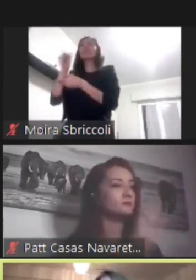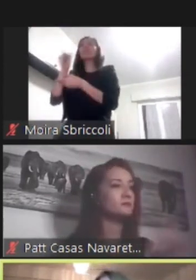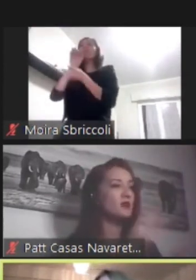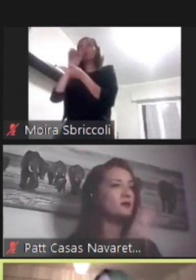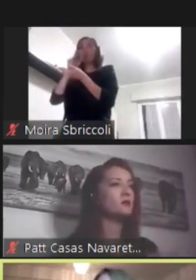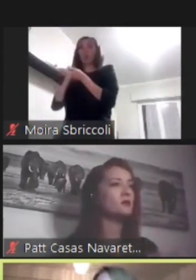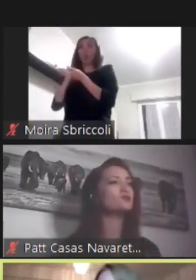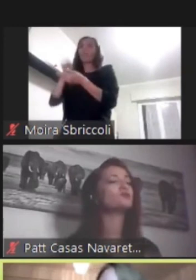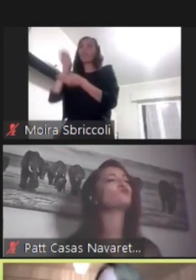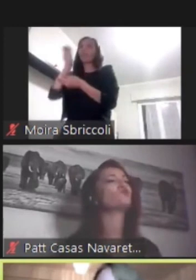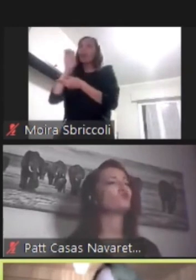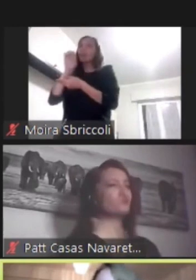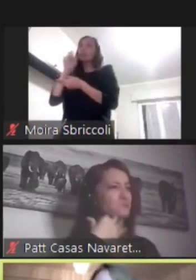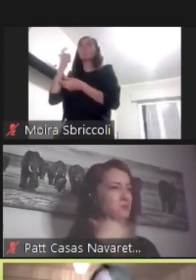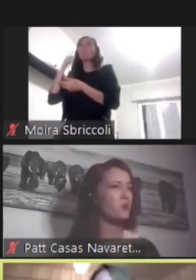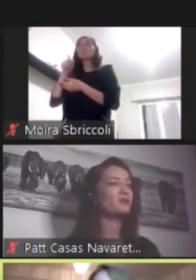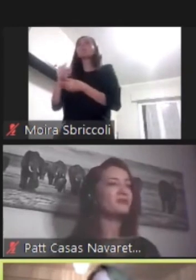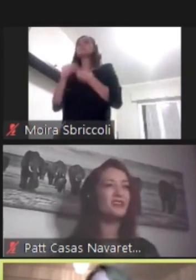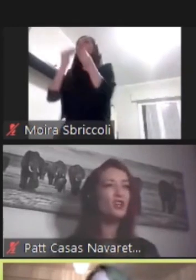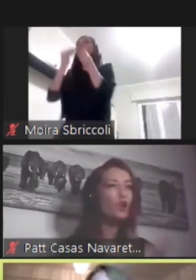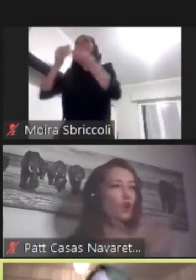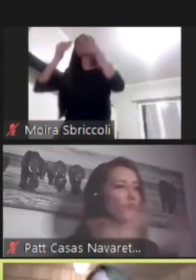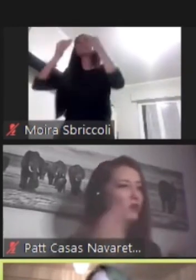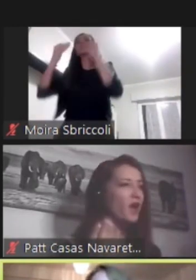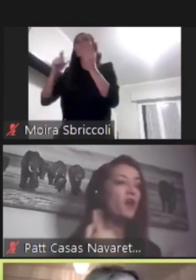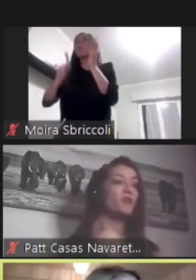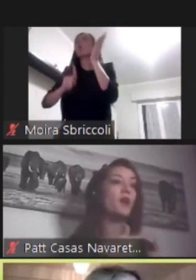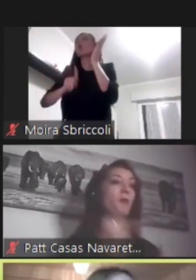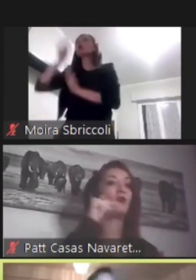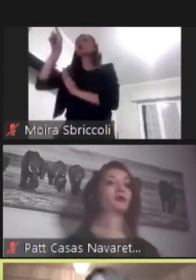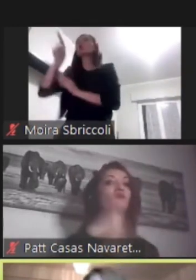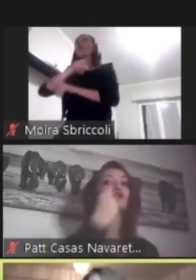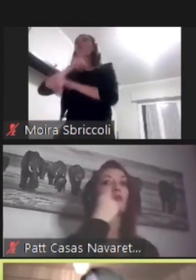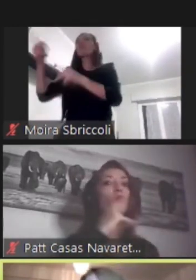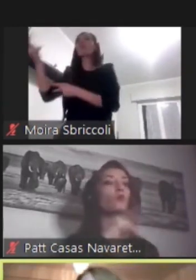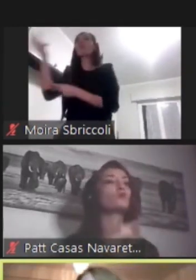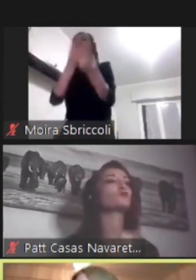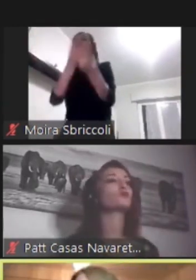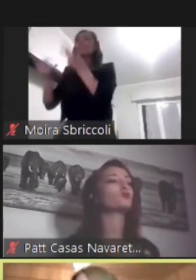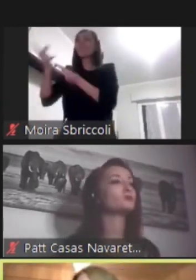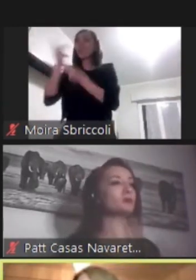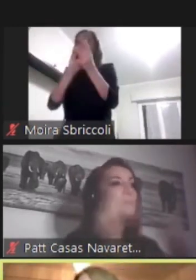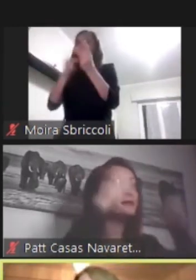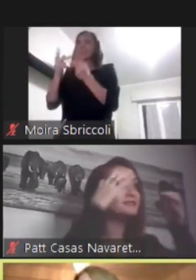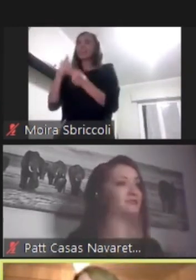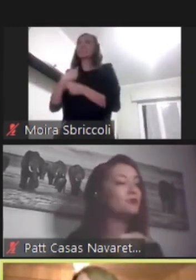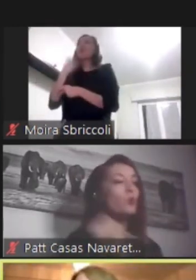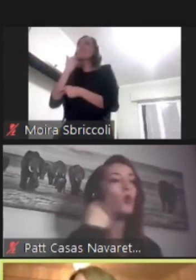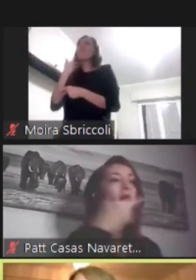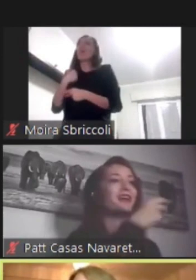So I would like to thank everyone for joining me this evening for the wonderful Elite